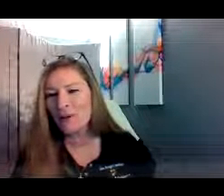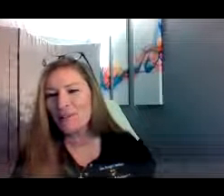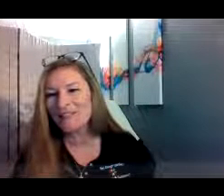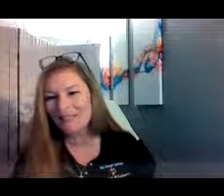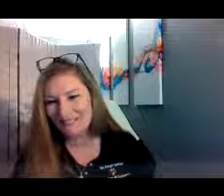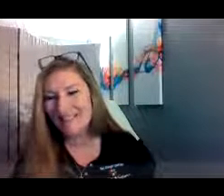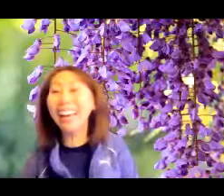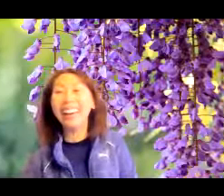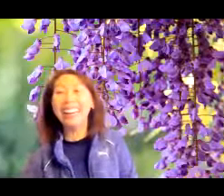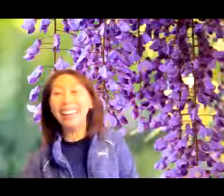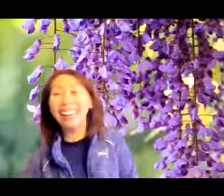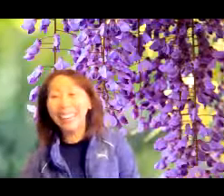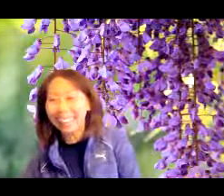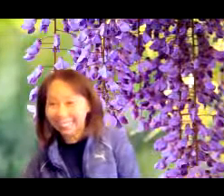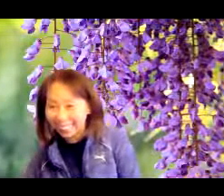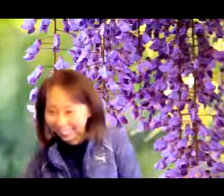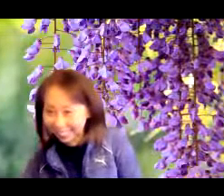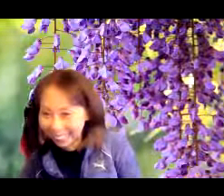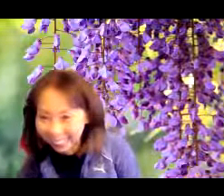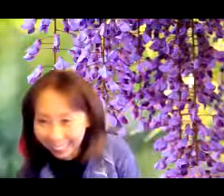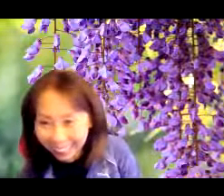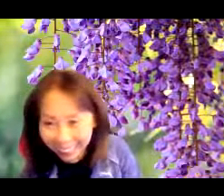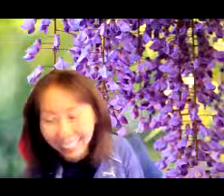soon. So just thank you very much.